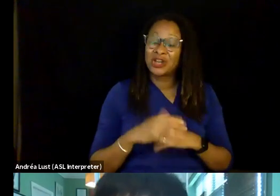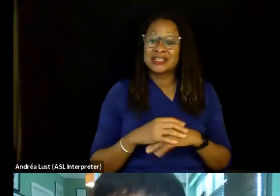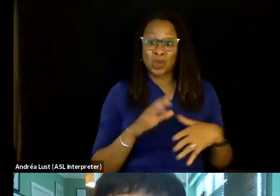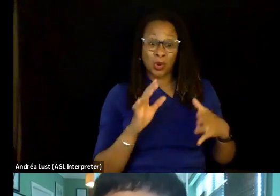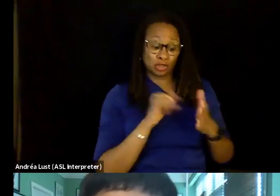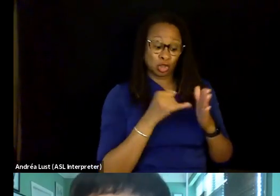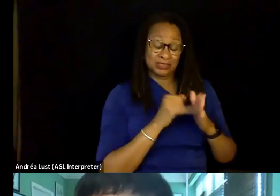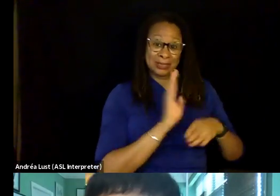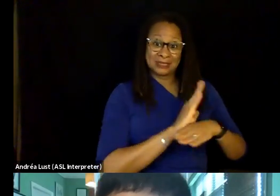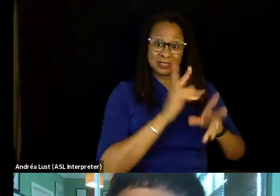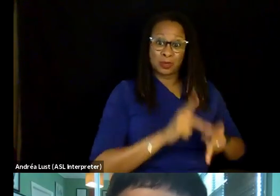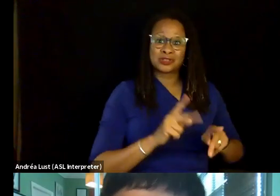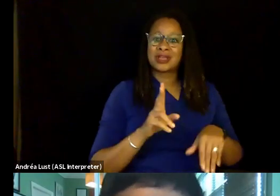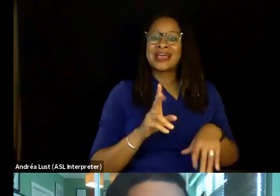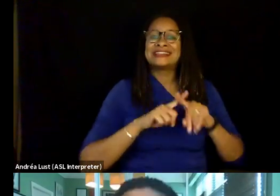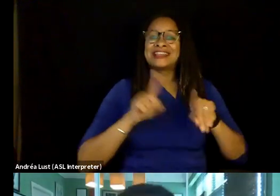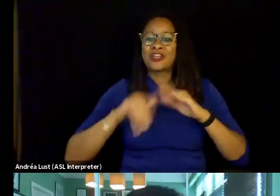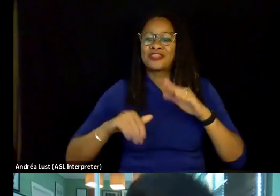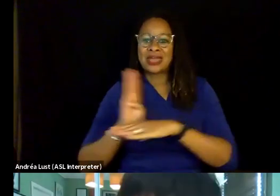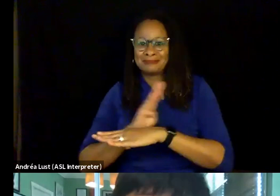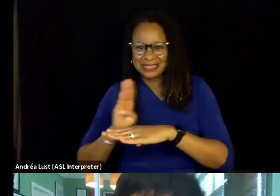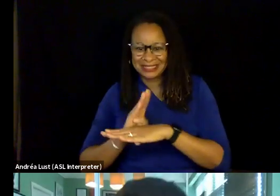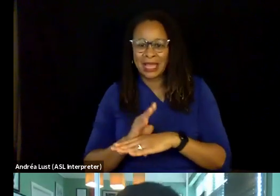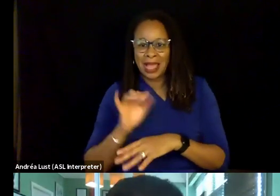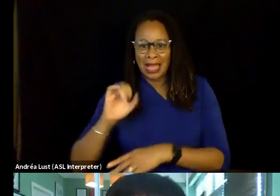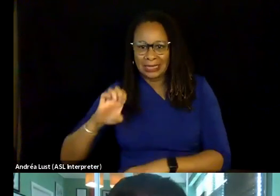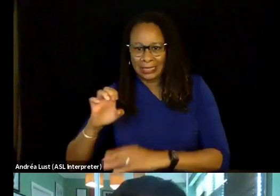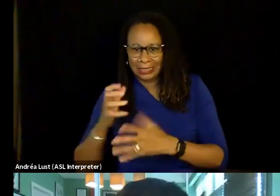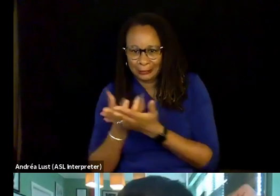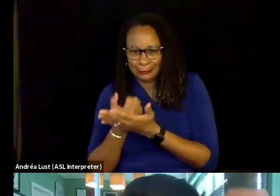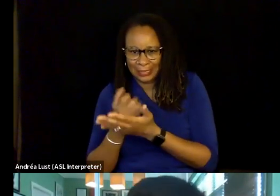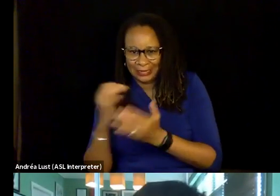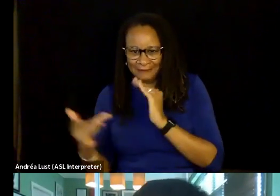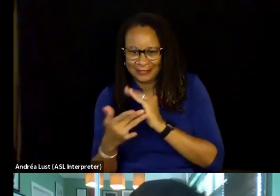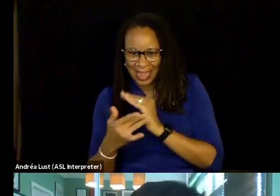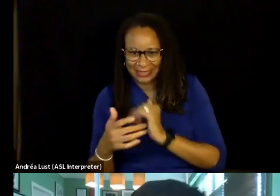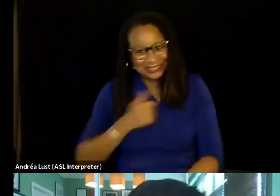person, i.e. the greed of tech. Sorry. Slide.